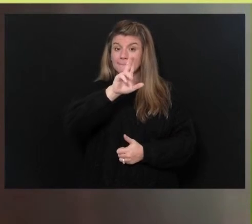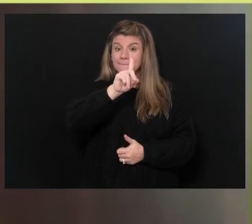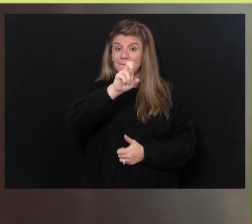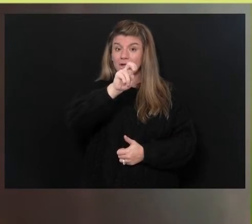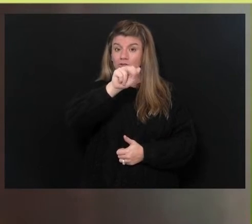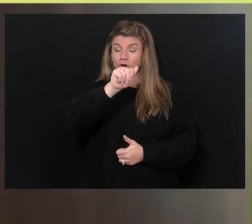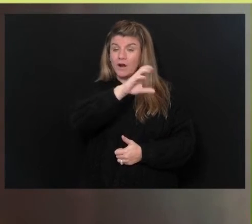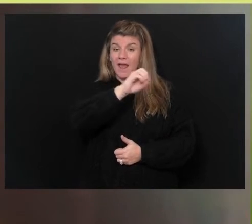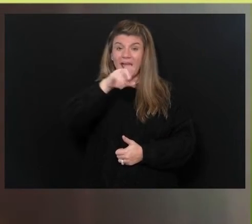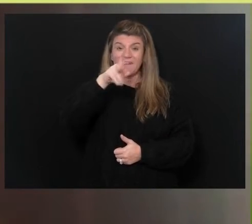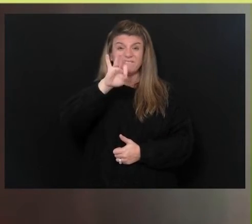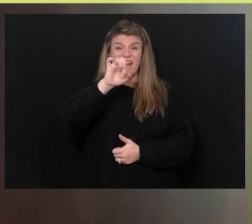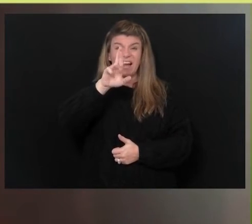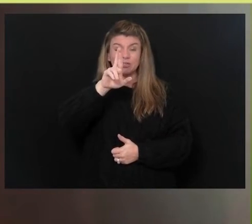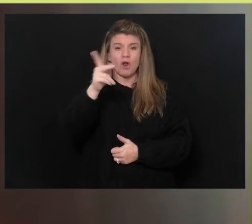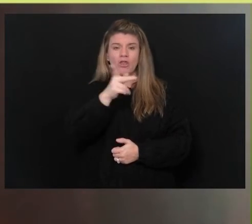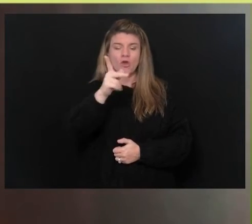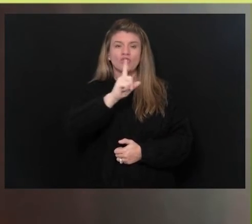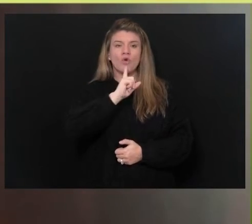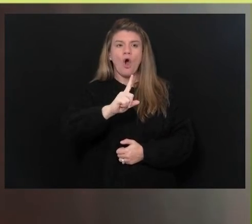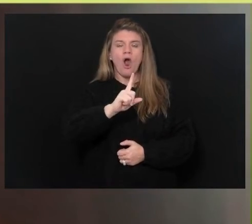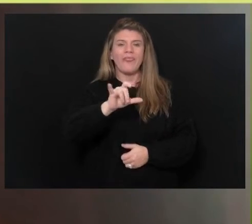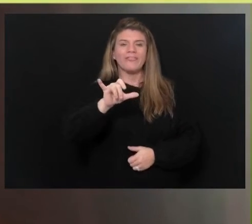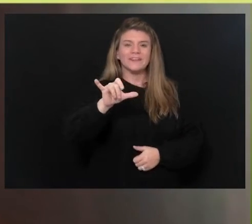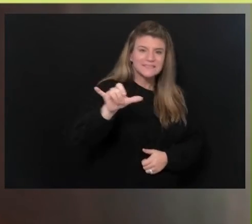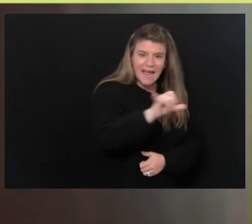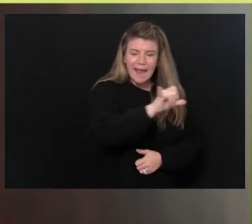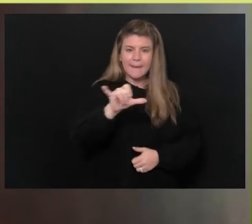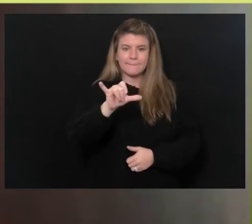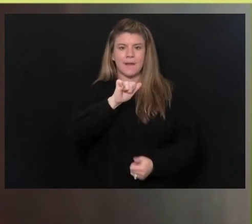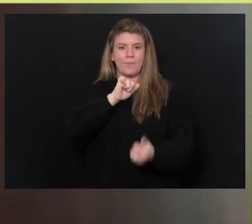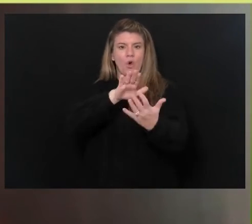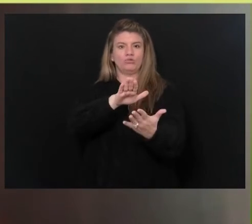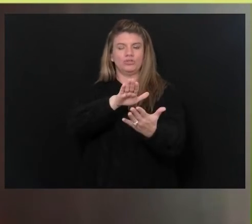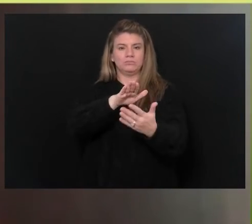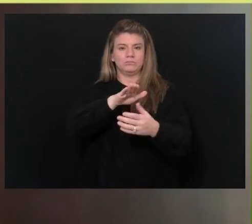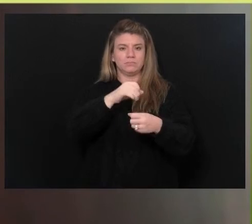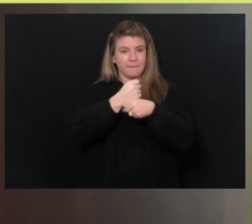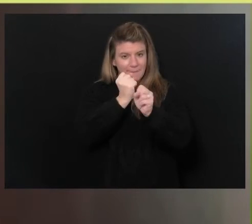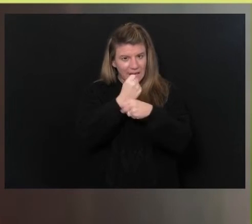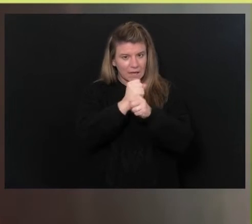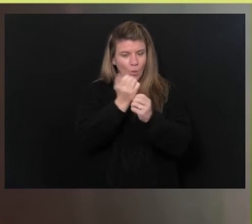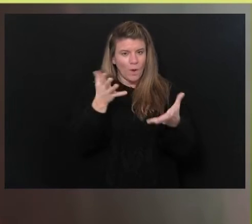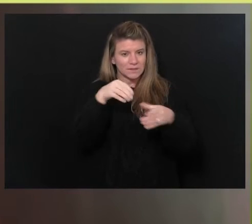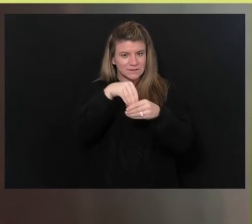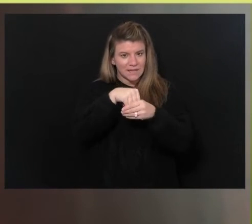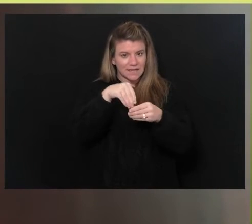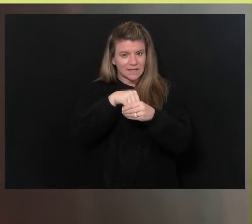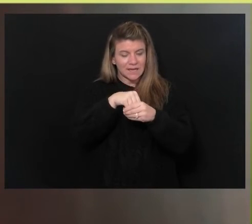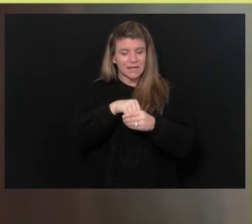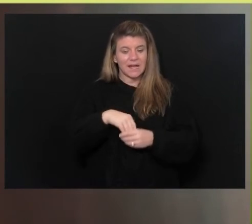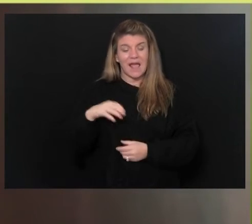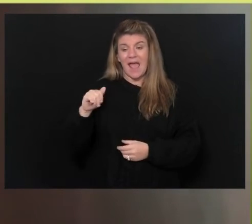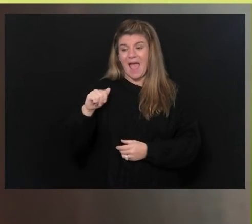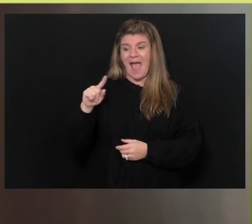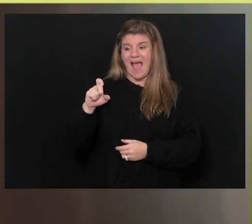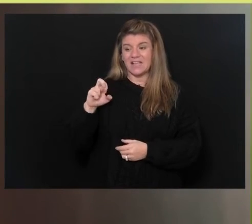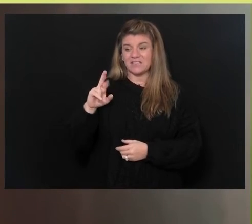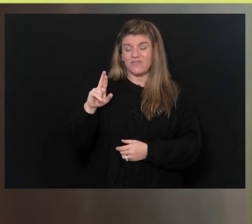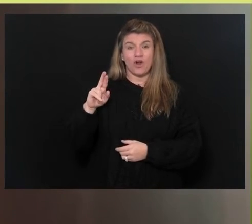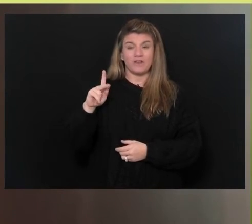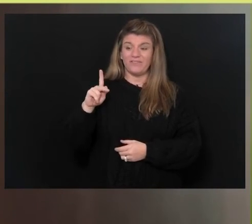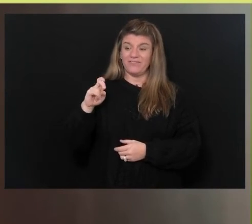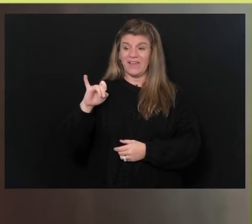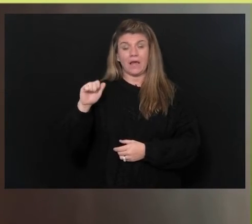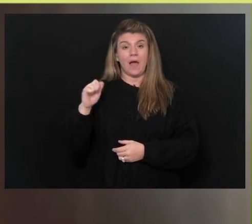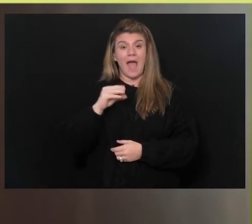Pfizer vaccines are really the same approach to making the vaccine. AstraZeneca and Johnson &